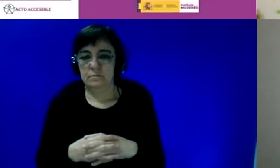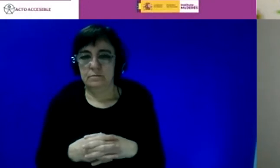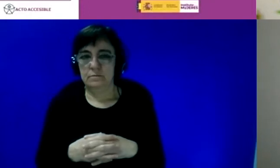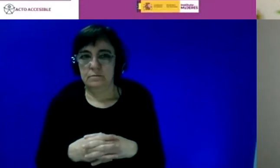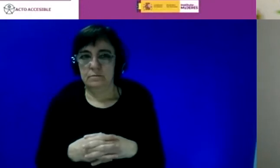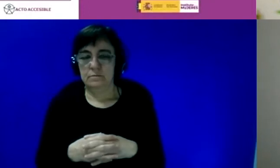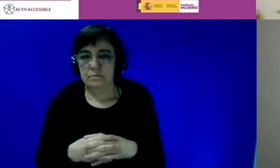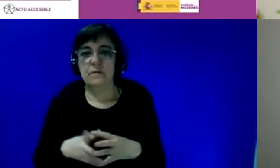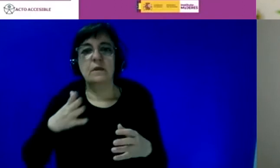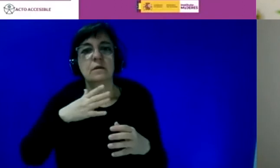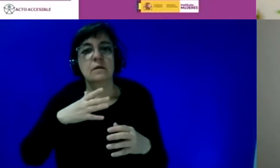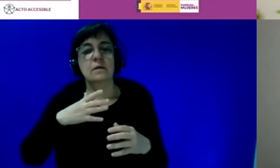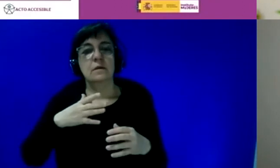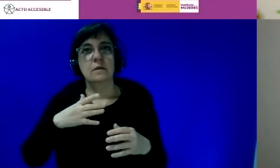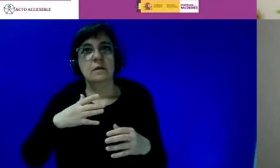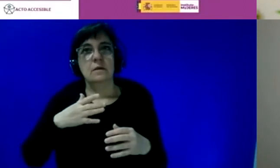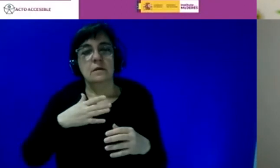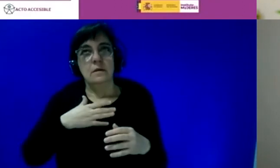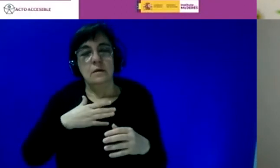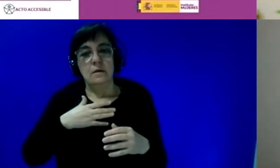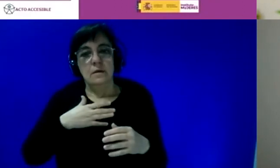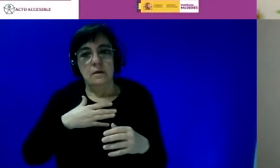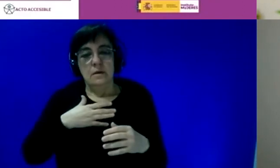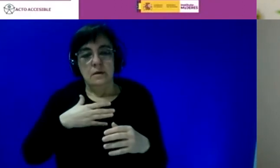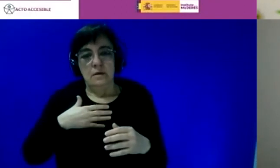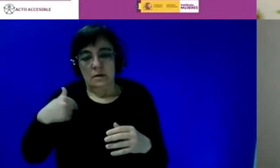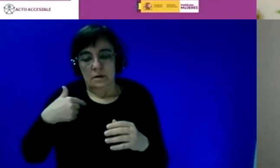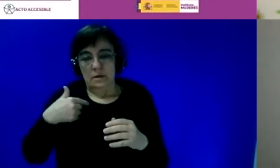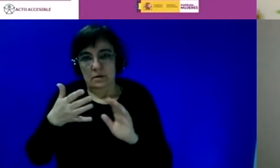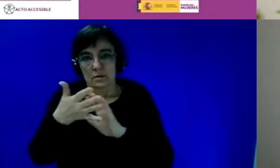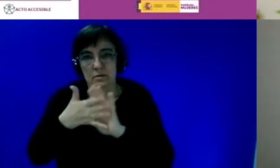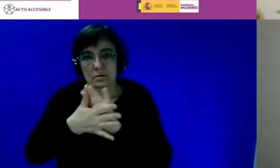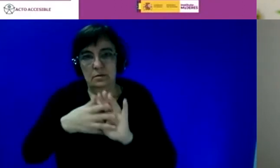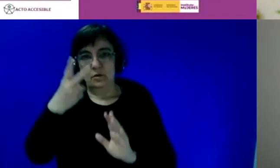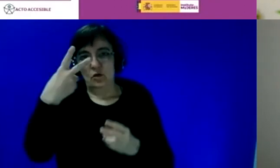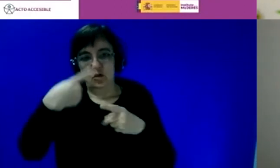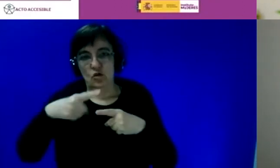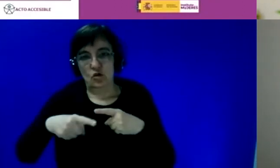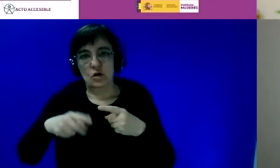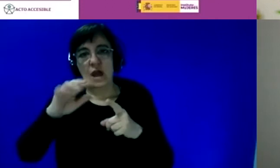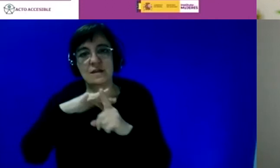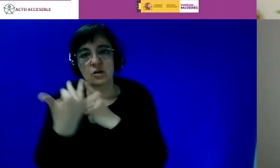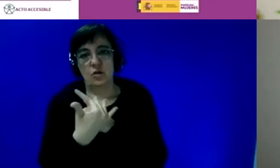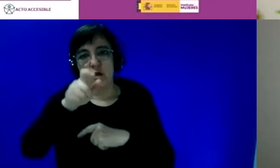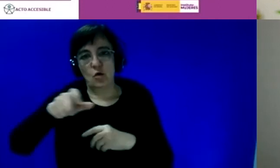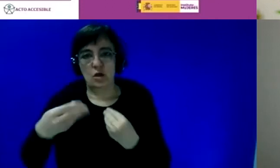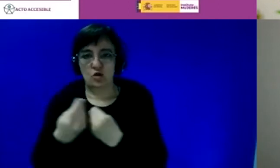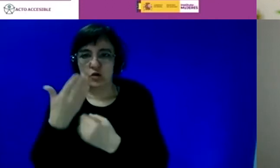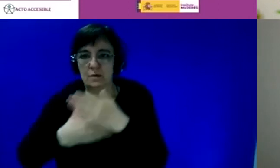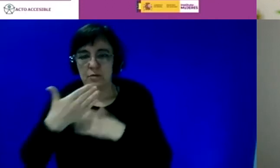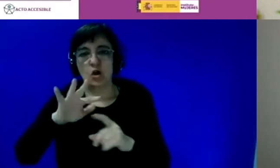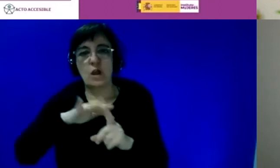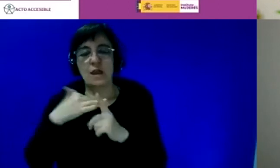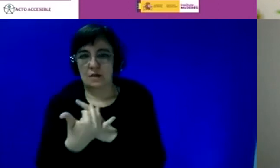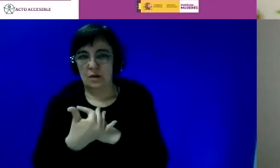2 points, and I will try to be brief. Point number 1 is the situation of women with disabilities and situation of mothers of children